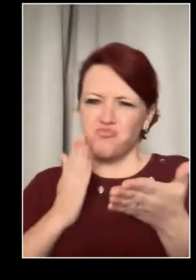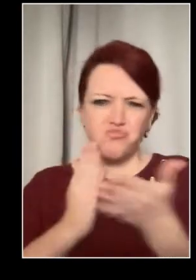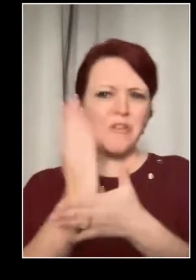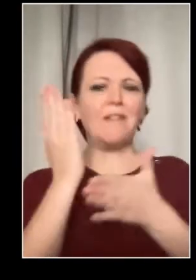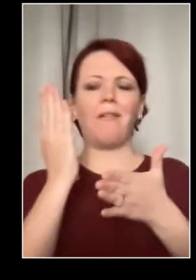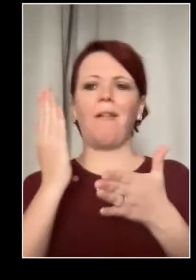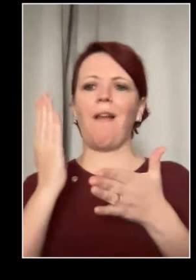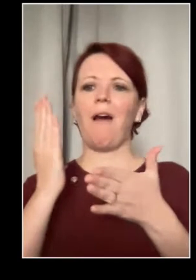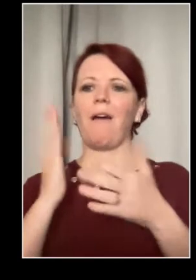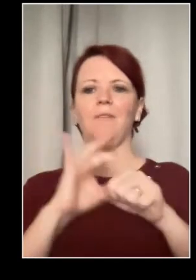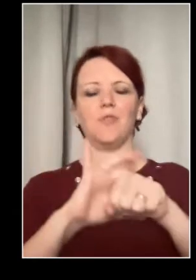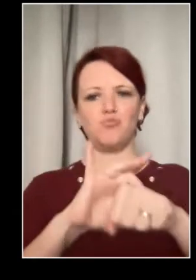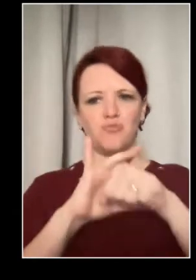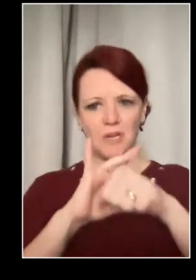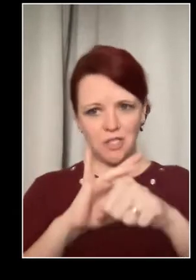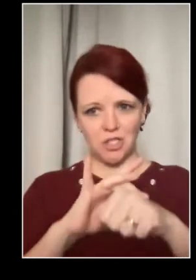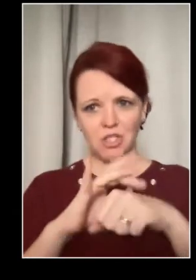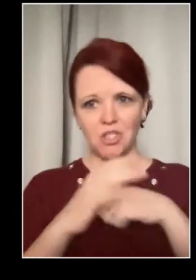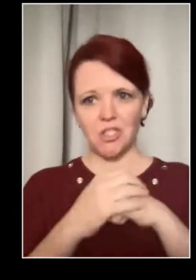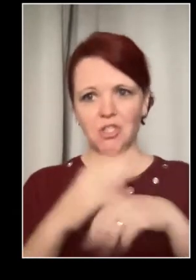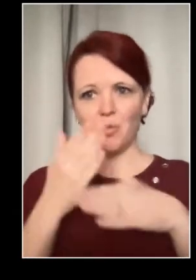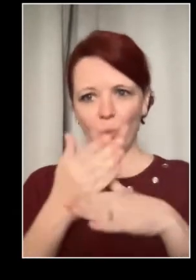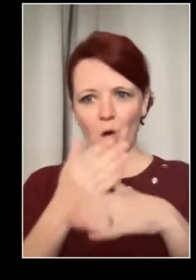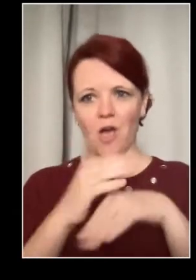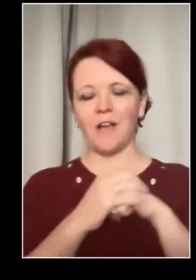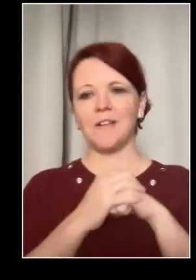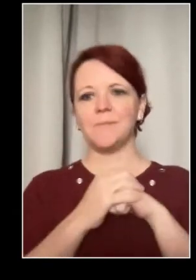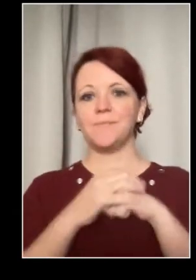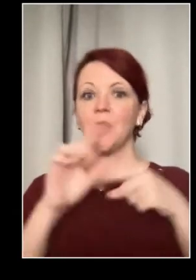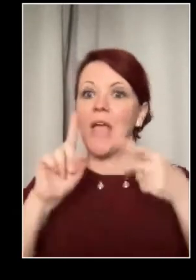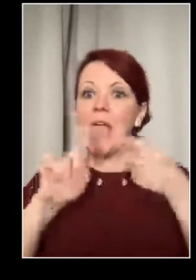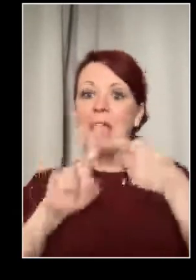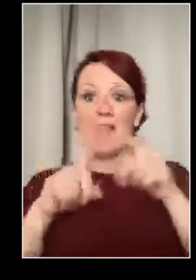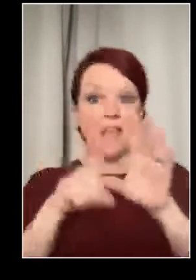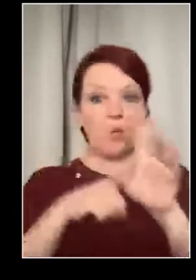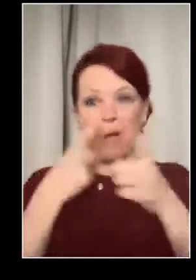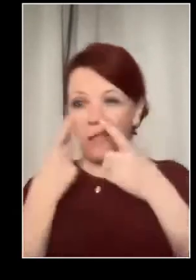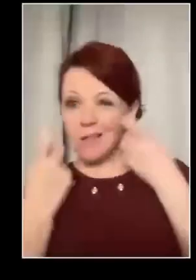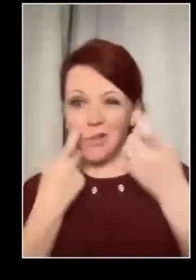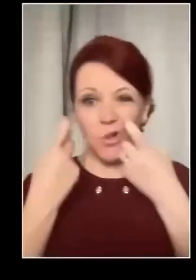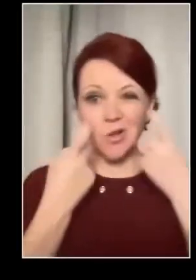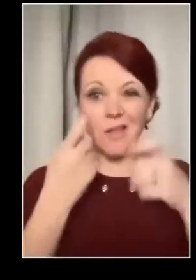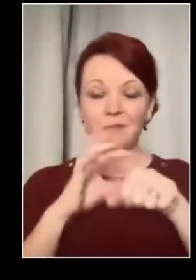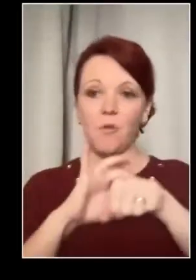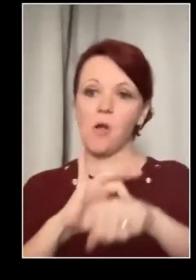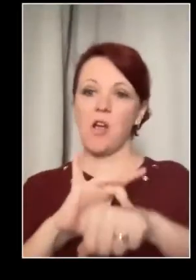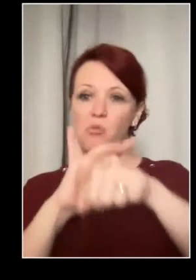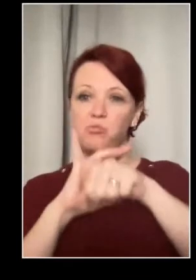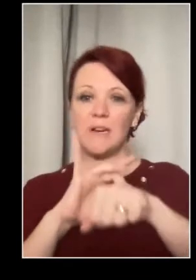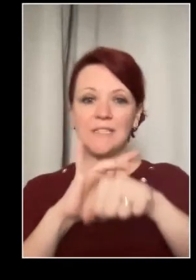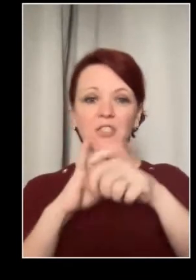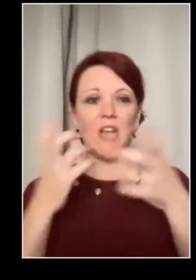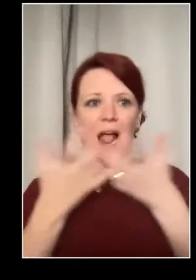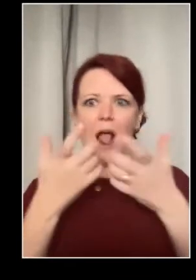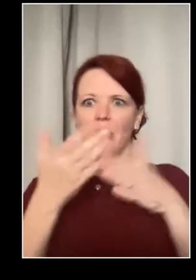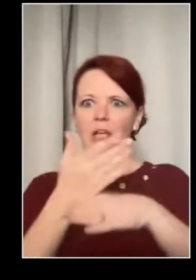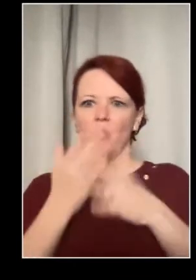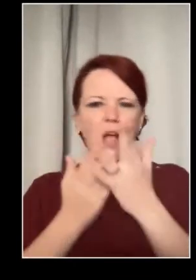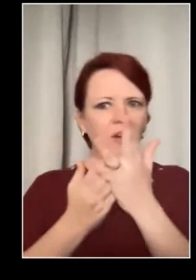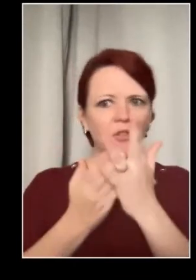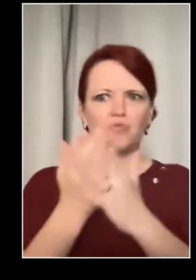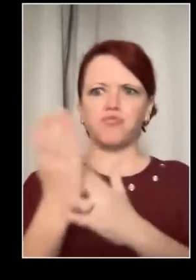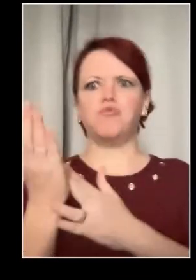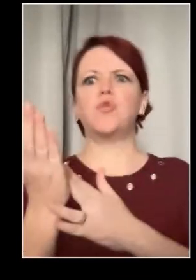EY, Apprentices in Action looks to showcase stories of apprentices and their employers from around the country who are helping to build